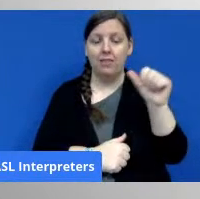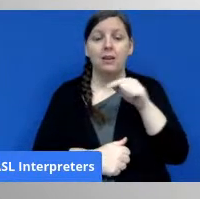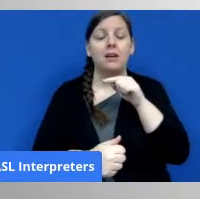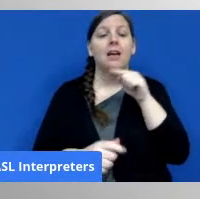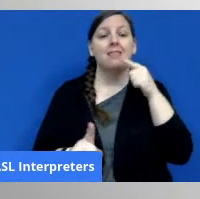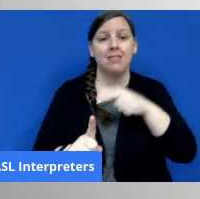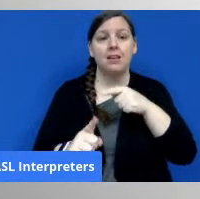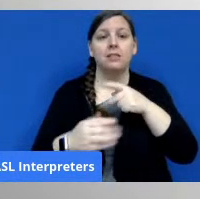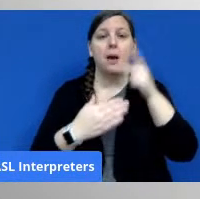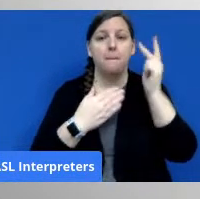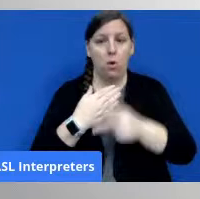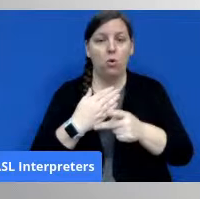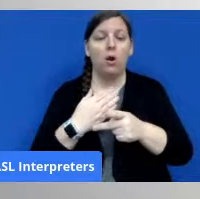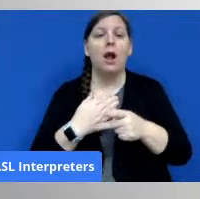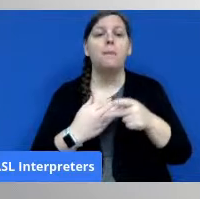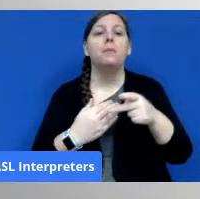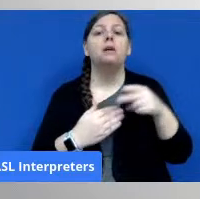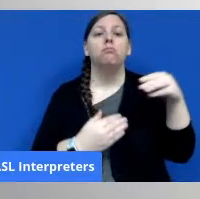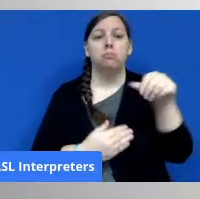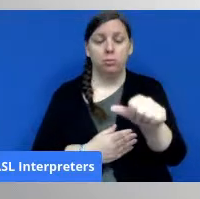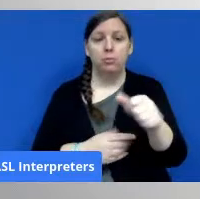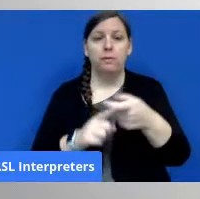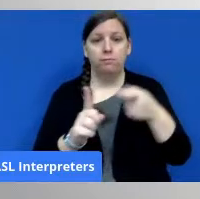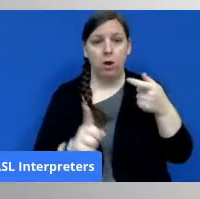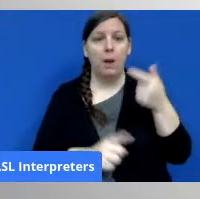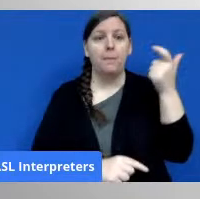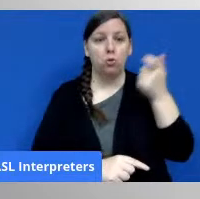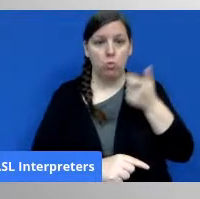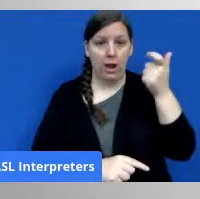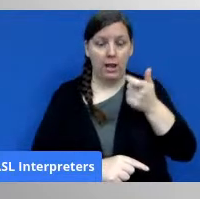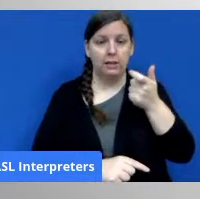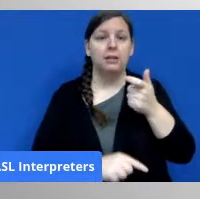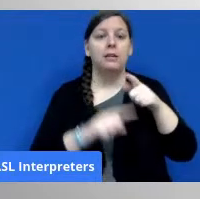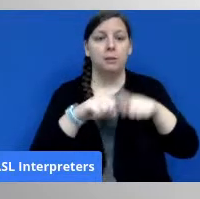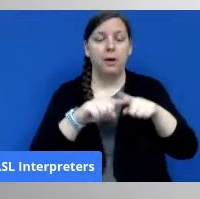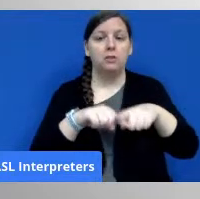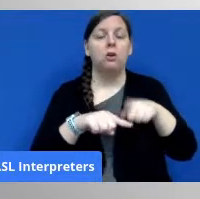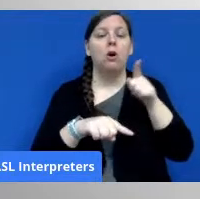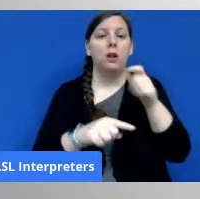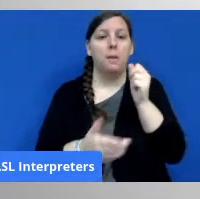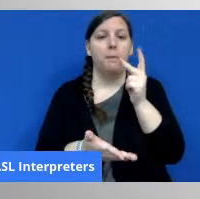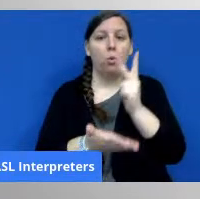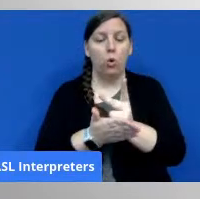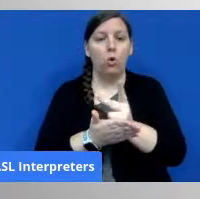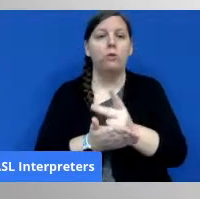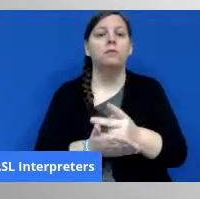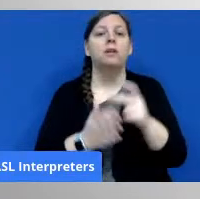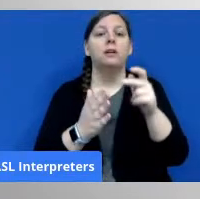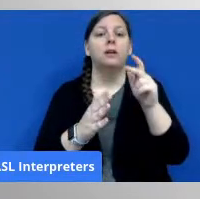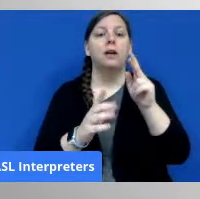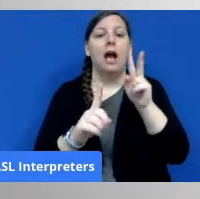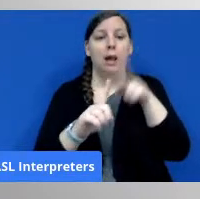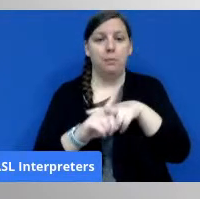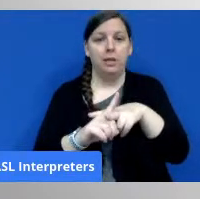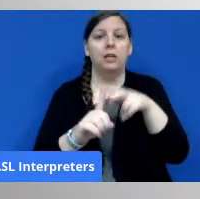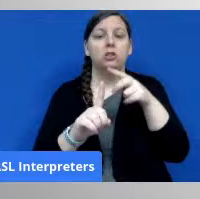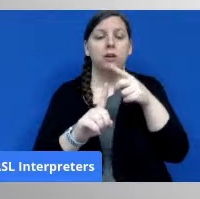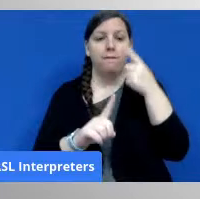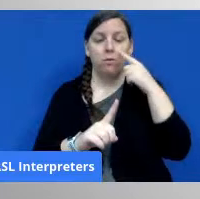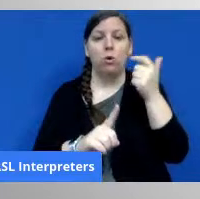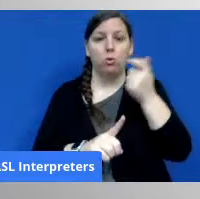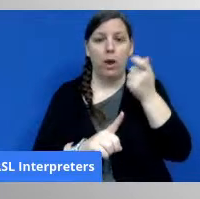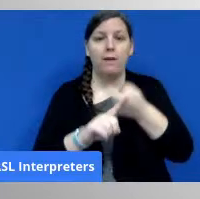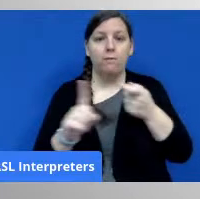programming is grant funded based upon an approved grant application from the Georgia Department of Education. There are